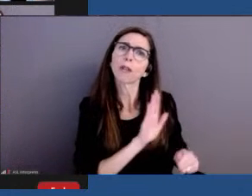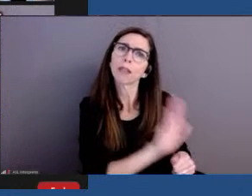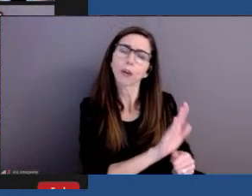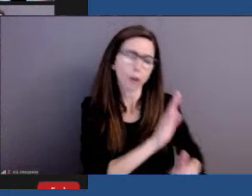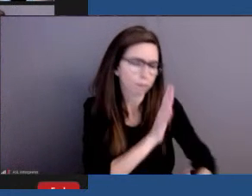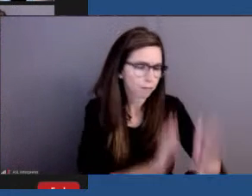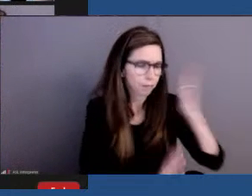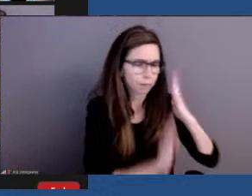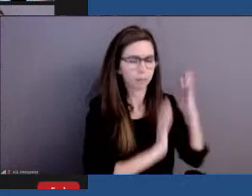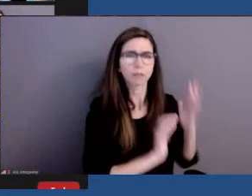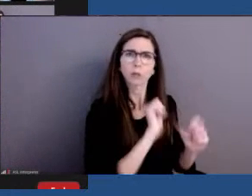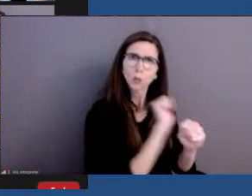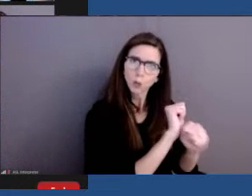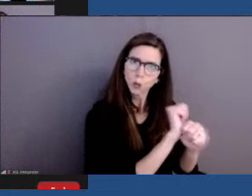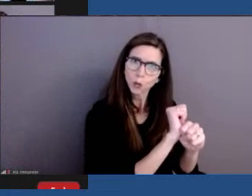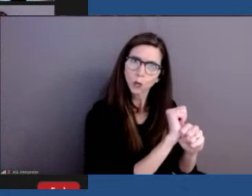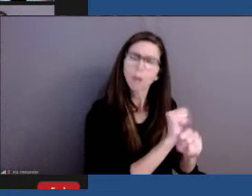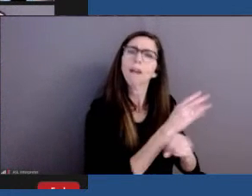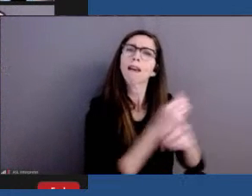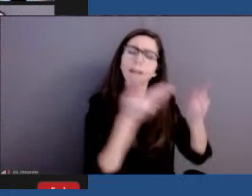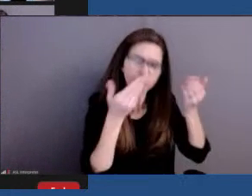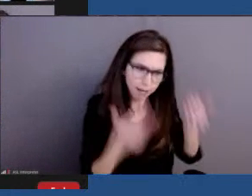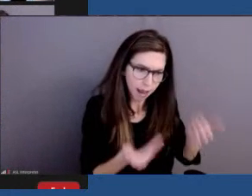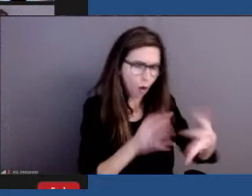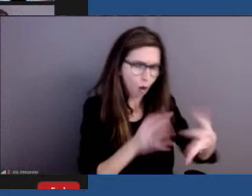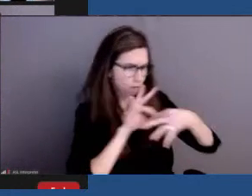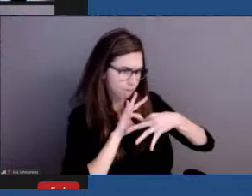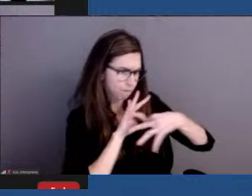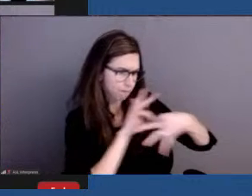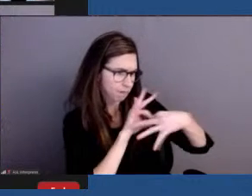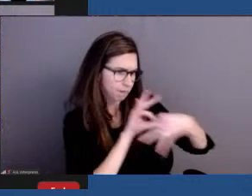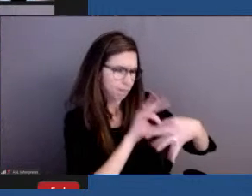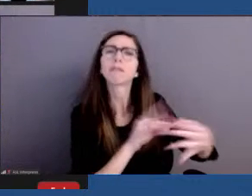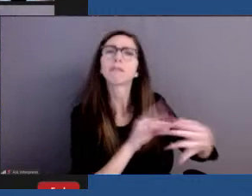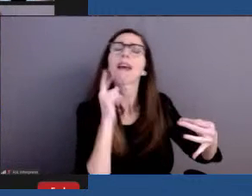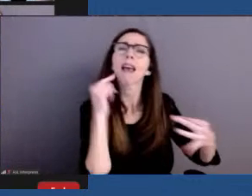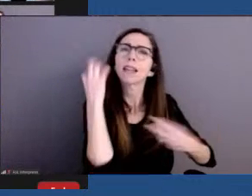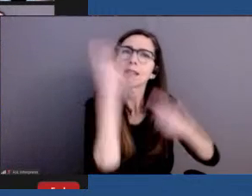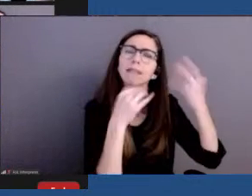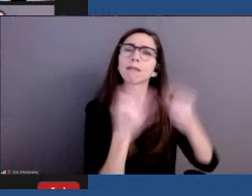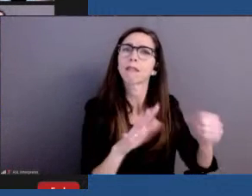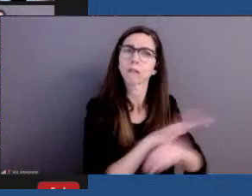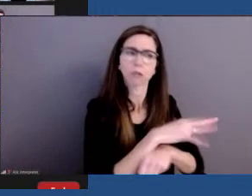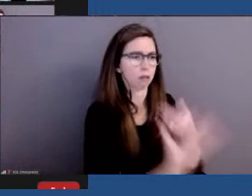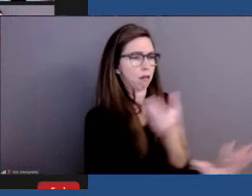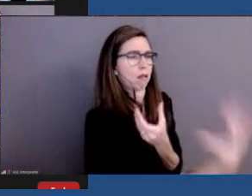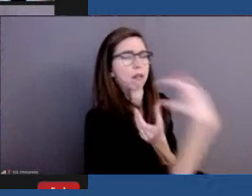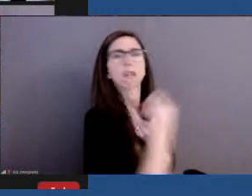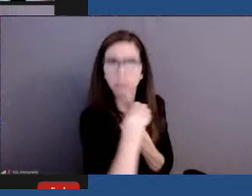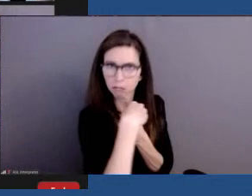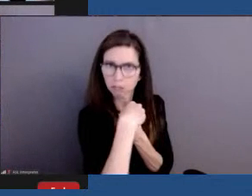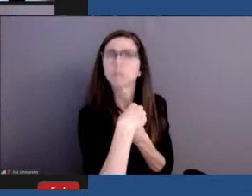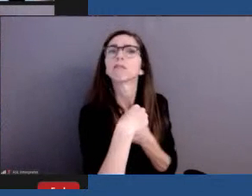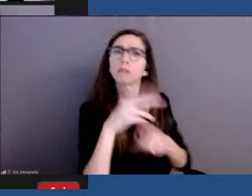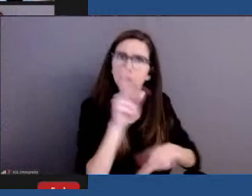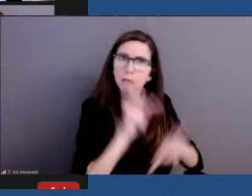relationships to ensure the full inclusion of Indigenous peoples with